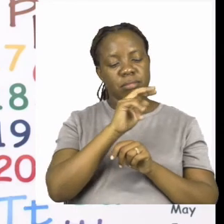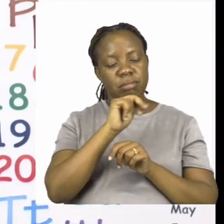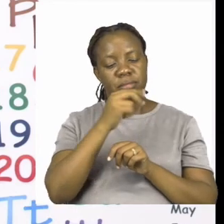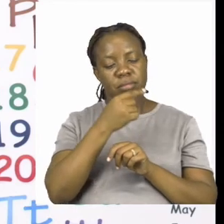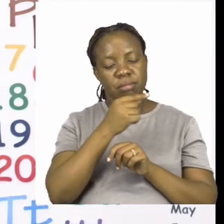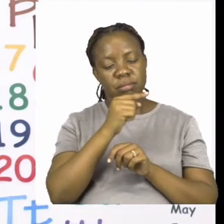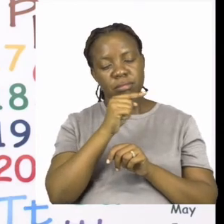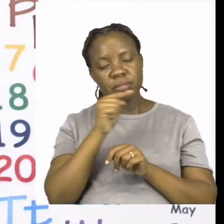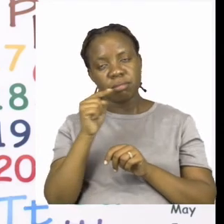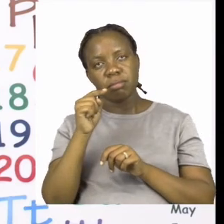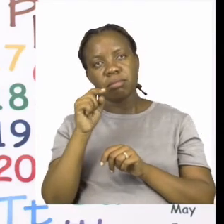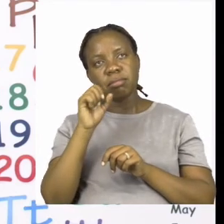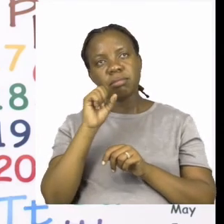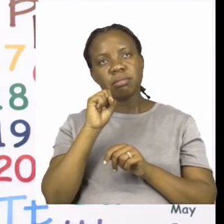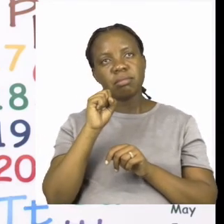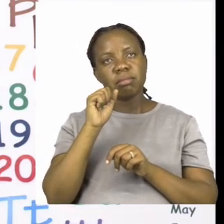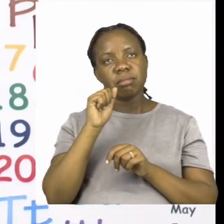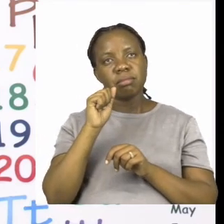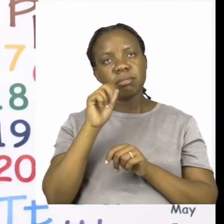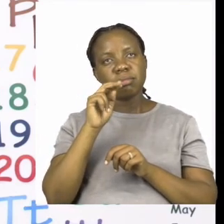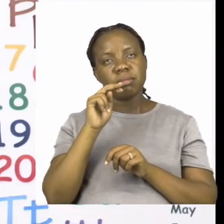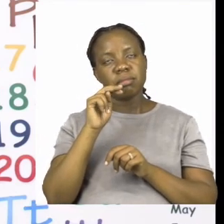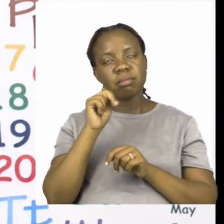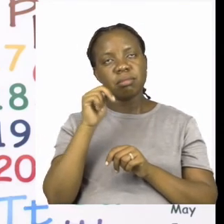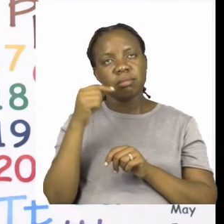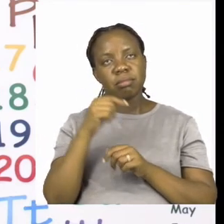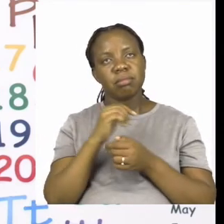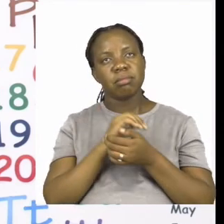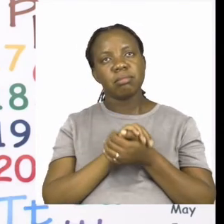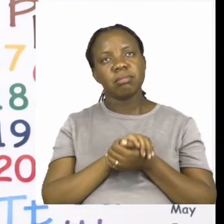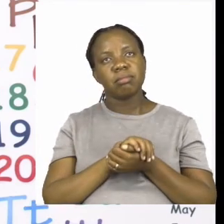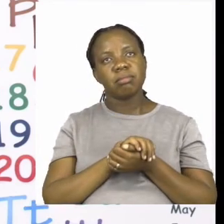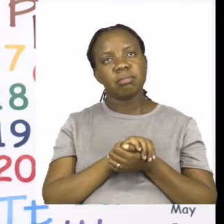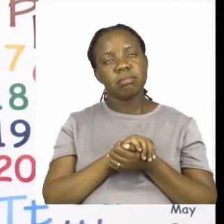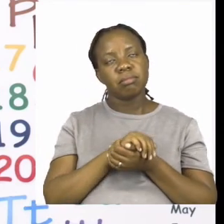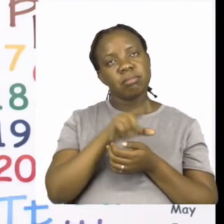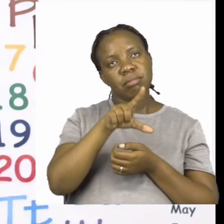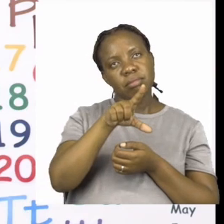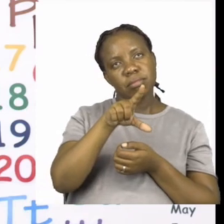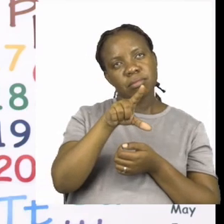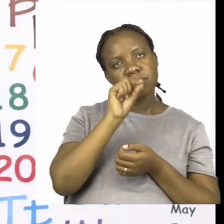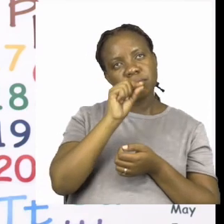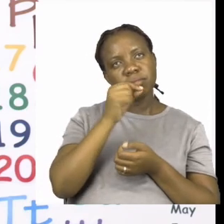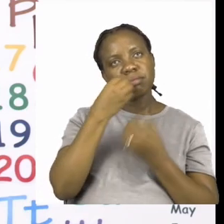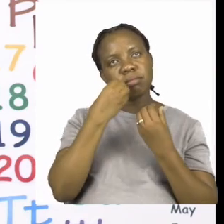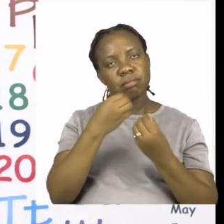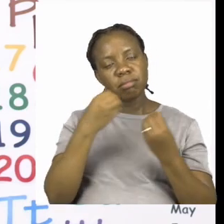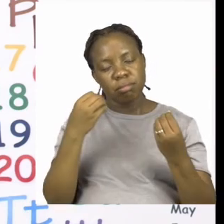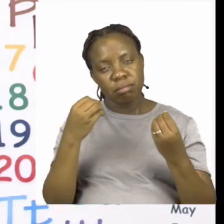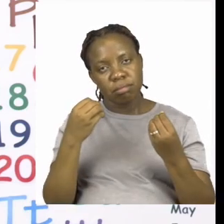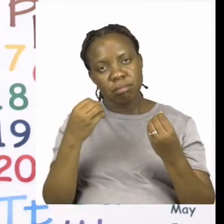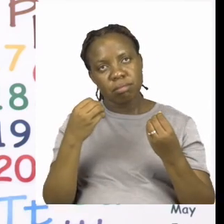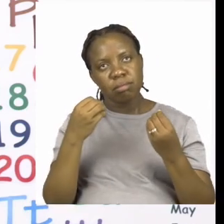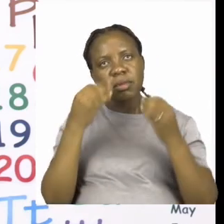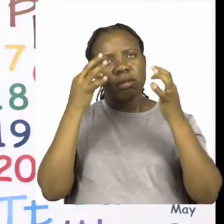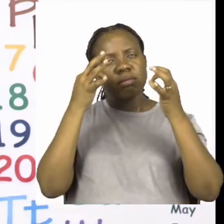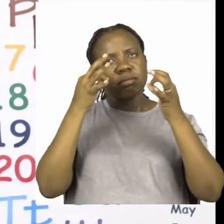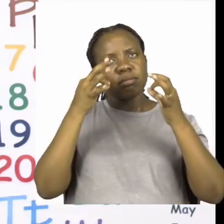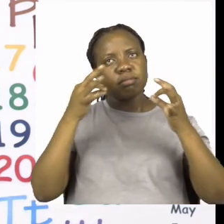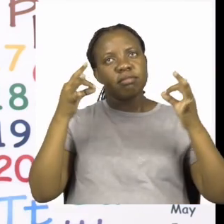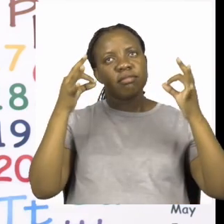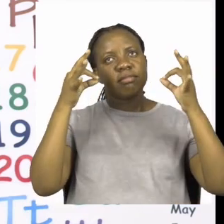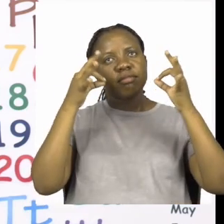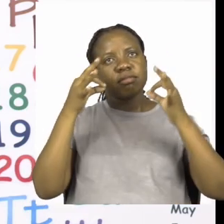tense. Now on the board I wrote the sentence, the children sang. So in